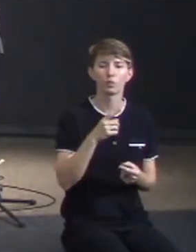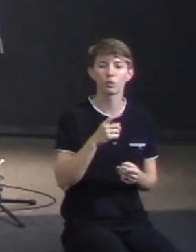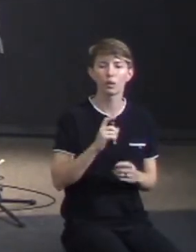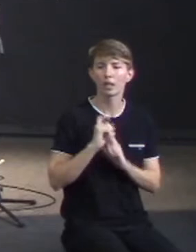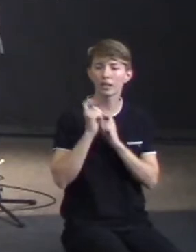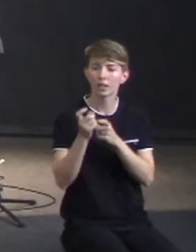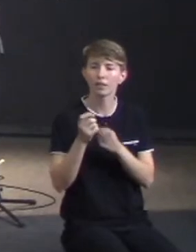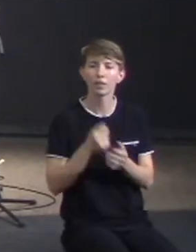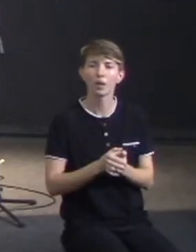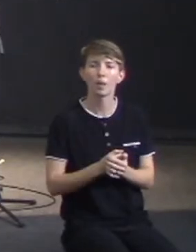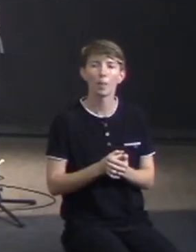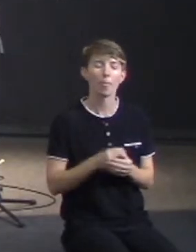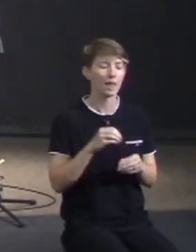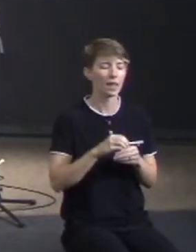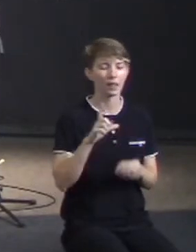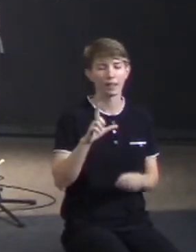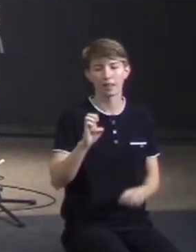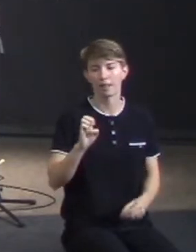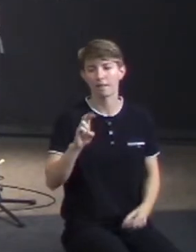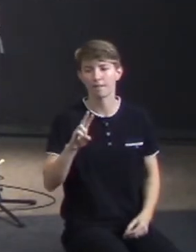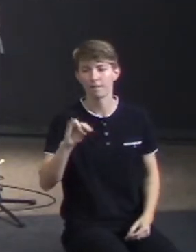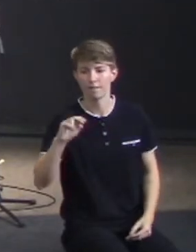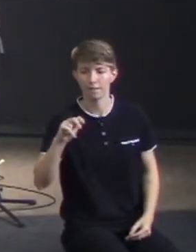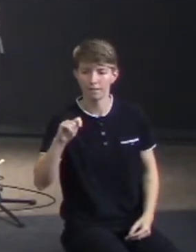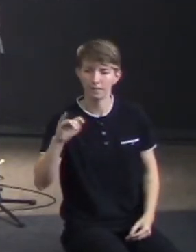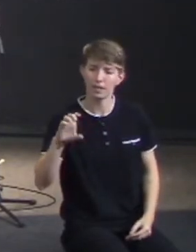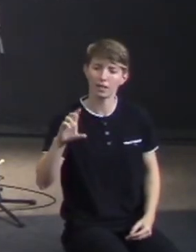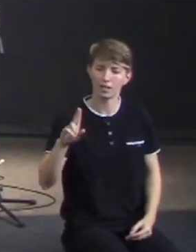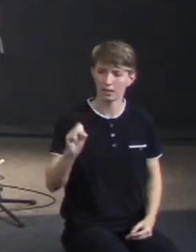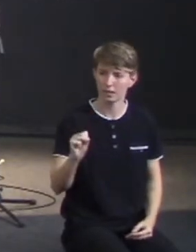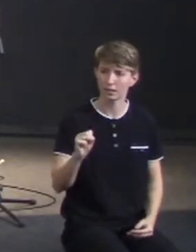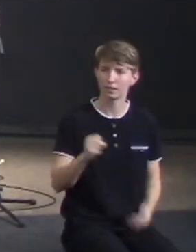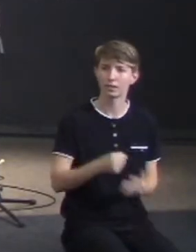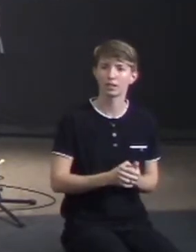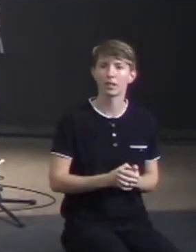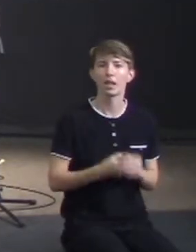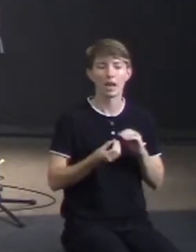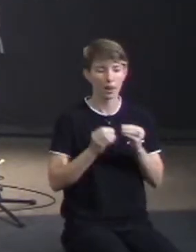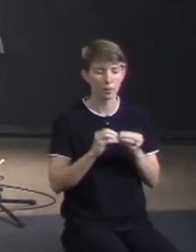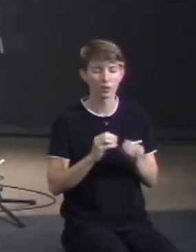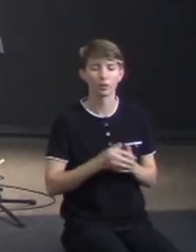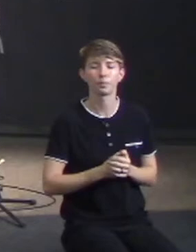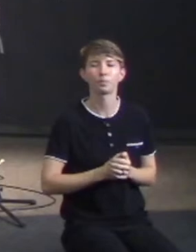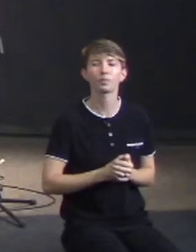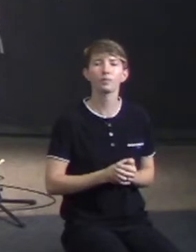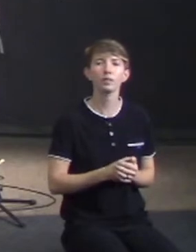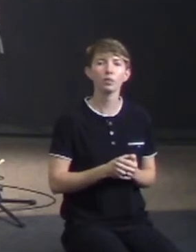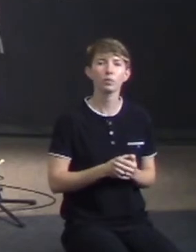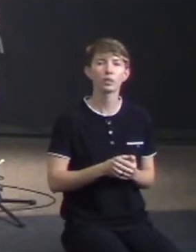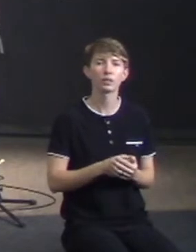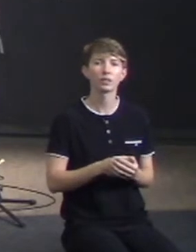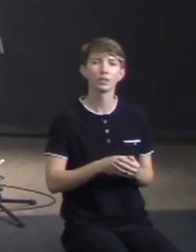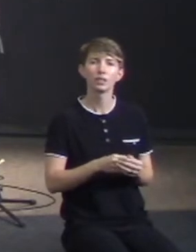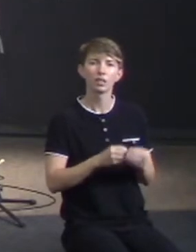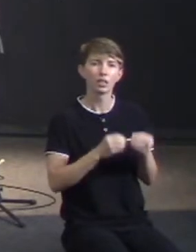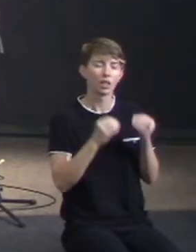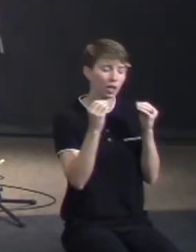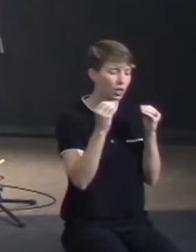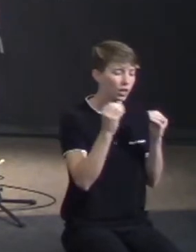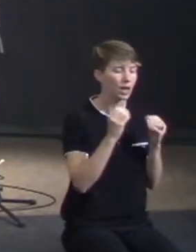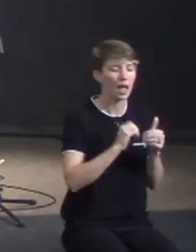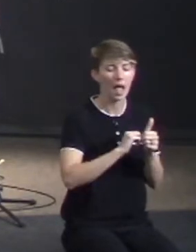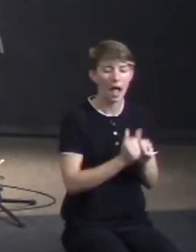and in Numbers, it was drilled into the Israelites on how to give their offering. There